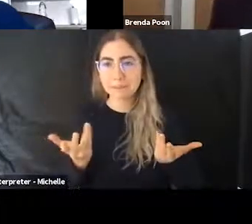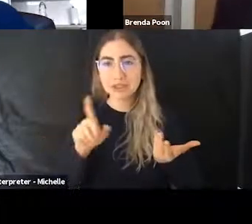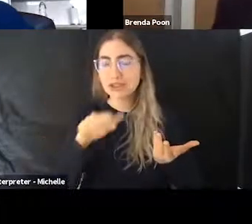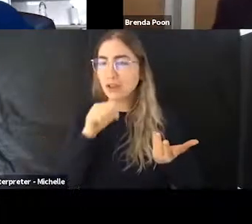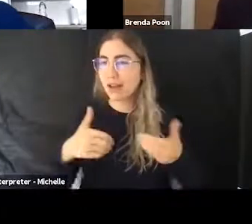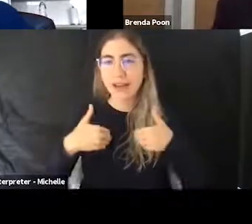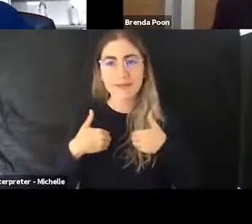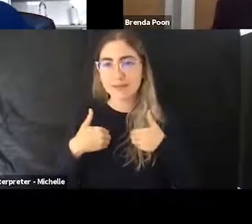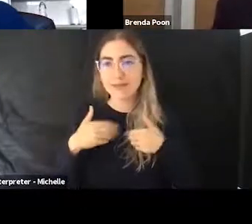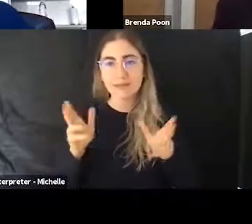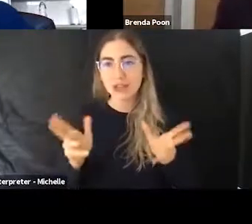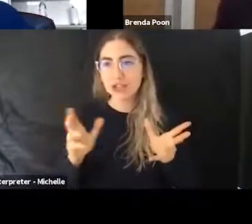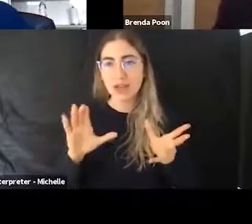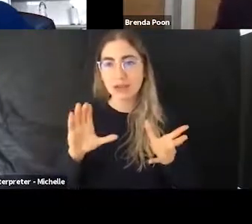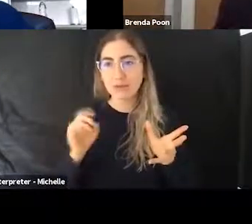this respondent.